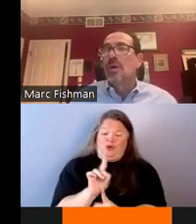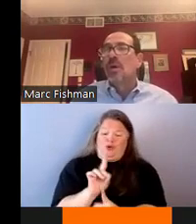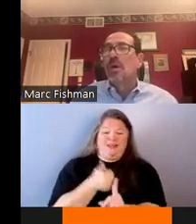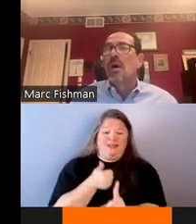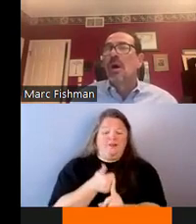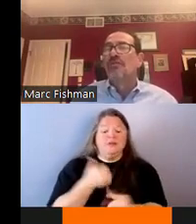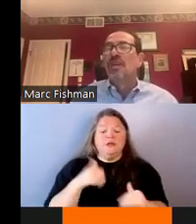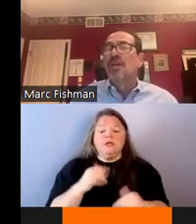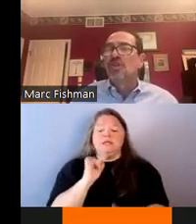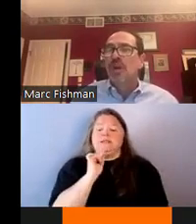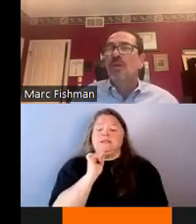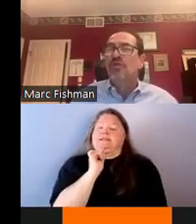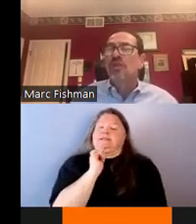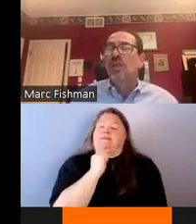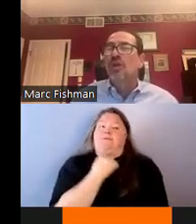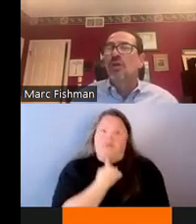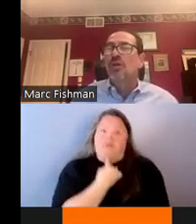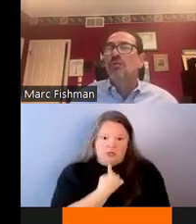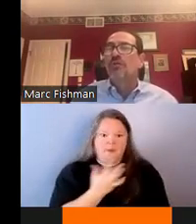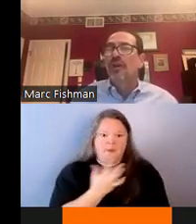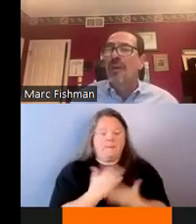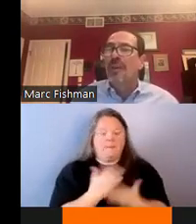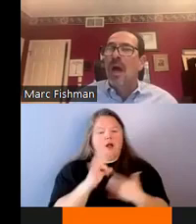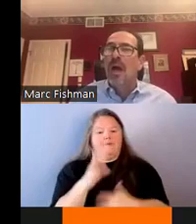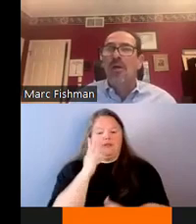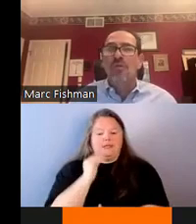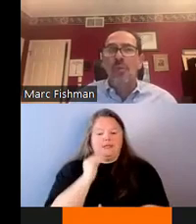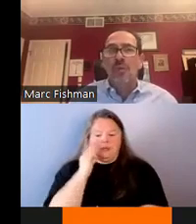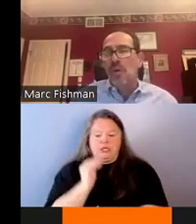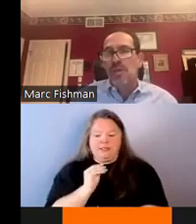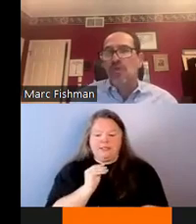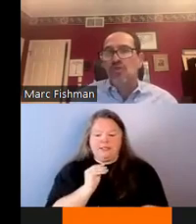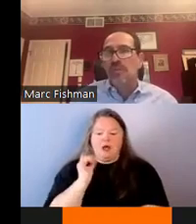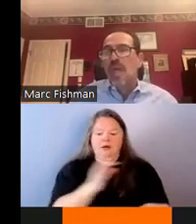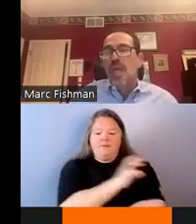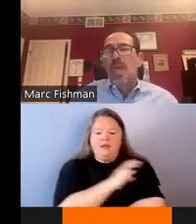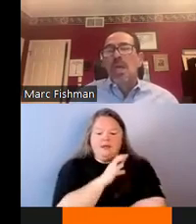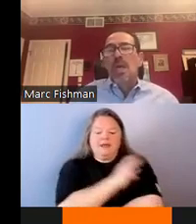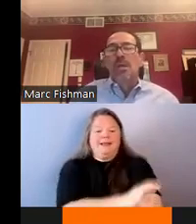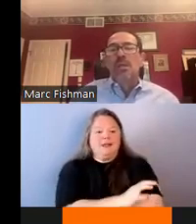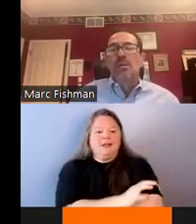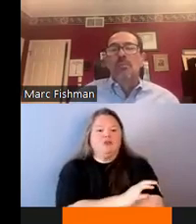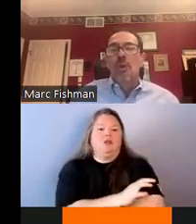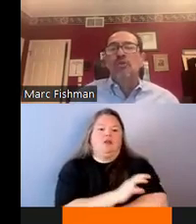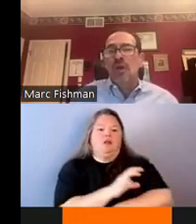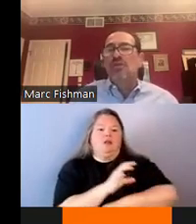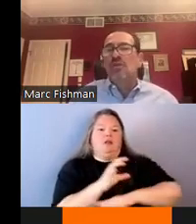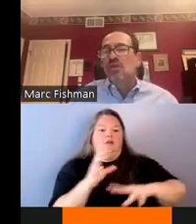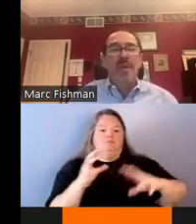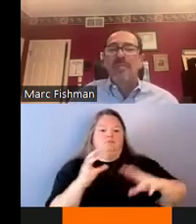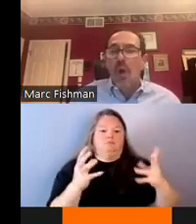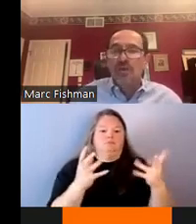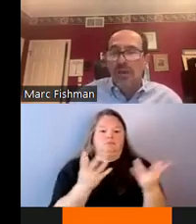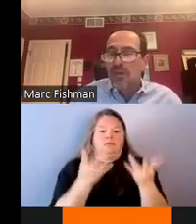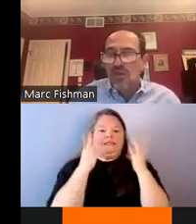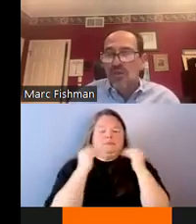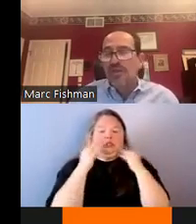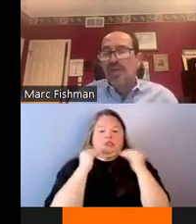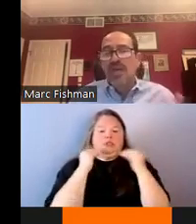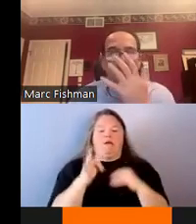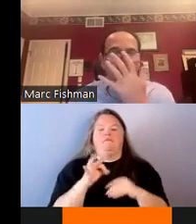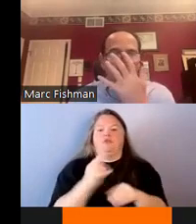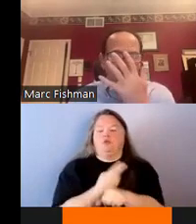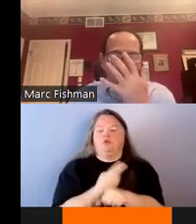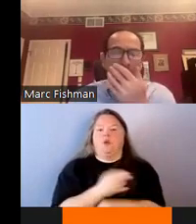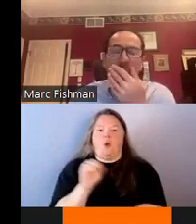part of the experience, the clinical phenomena of opioid addiction. Most substances, maybe all substances